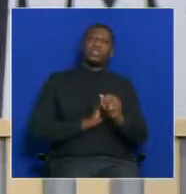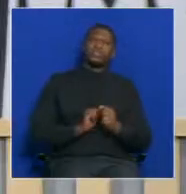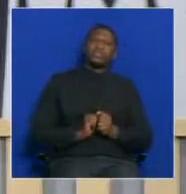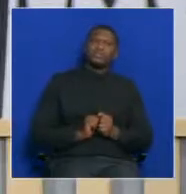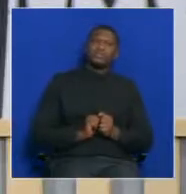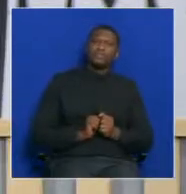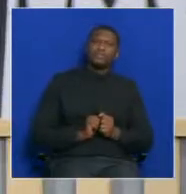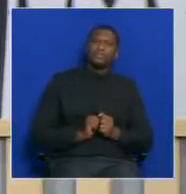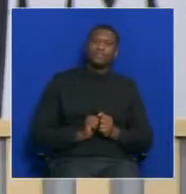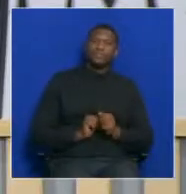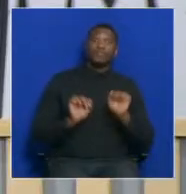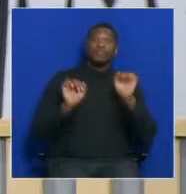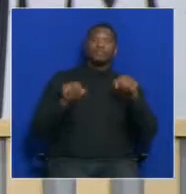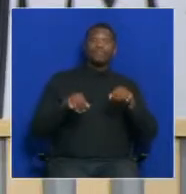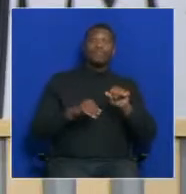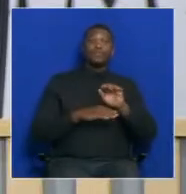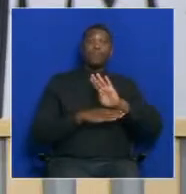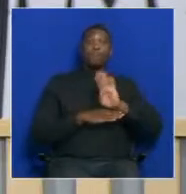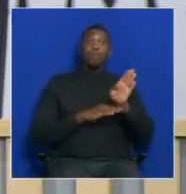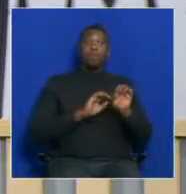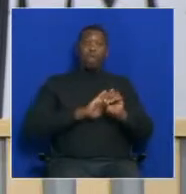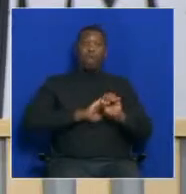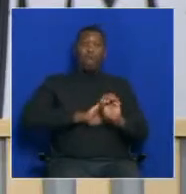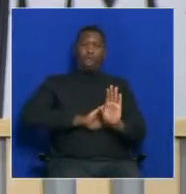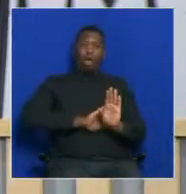the Blue Lights Matter, Chair, it's an